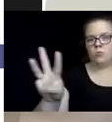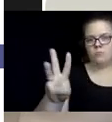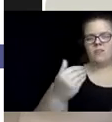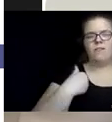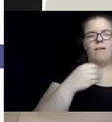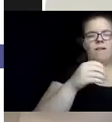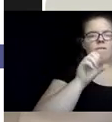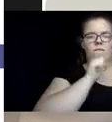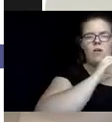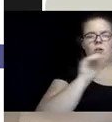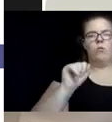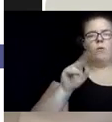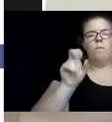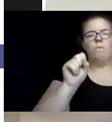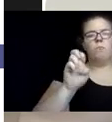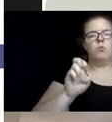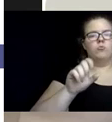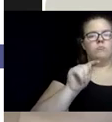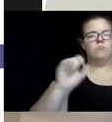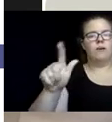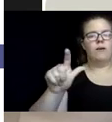elder abuse tab at